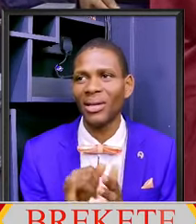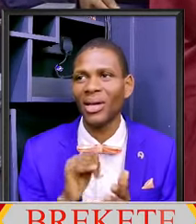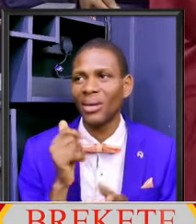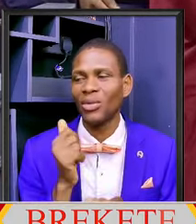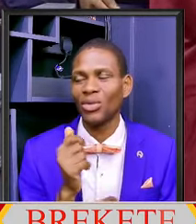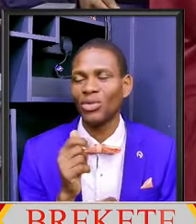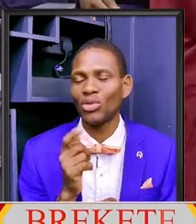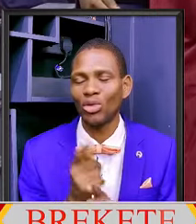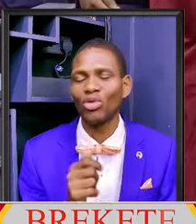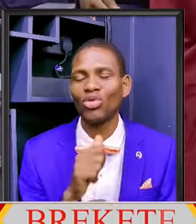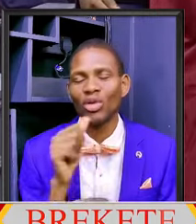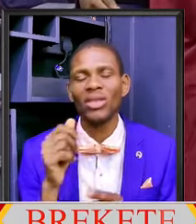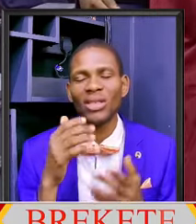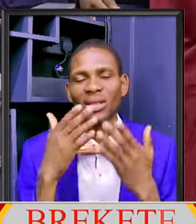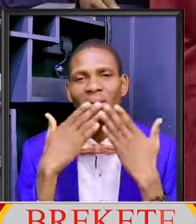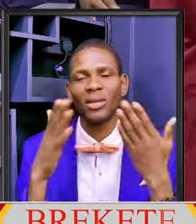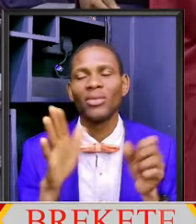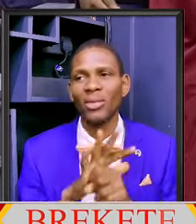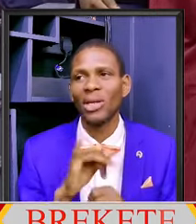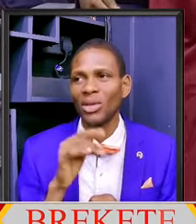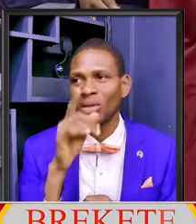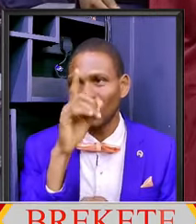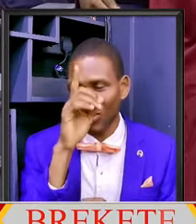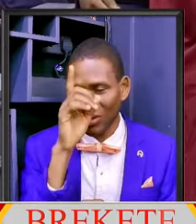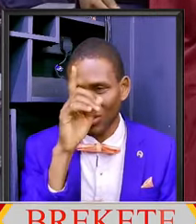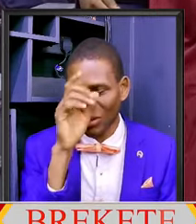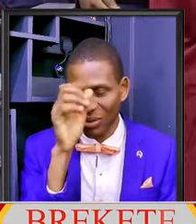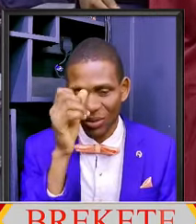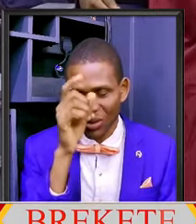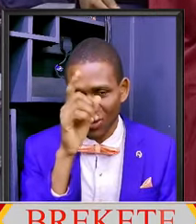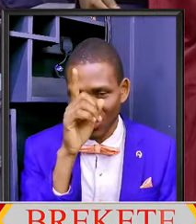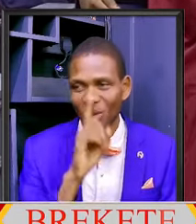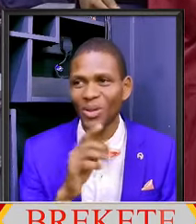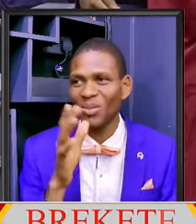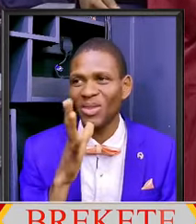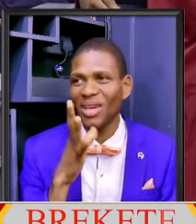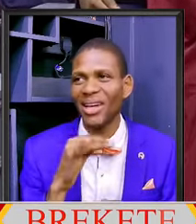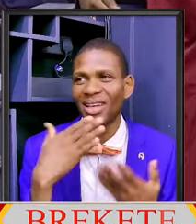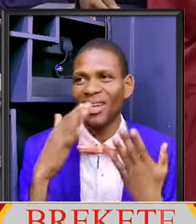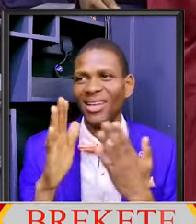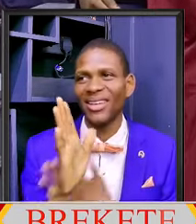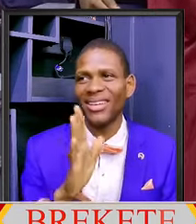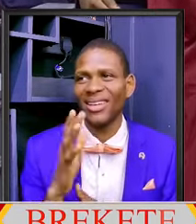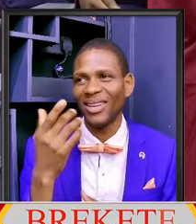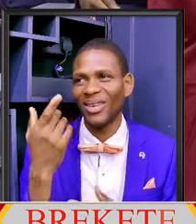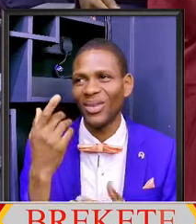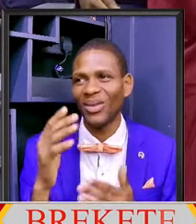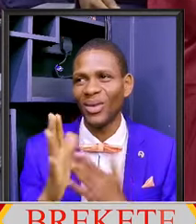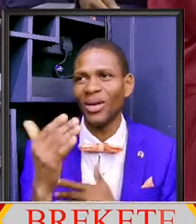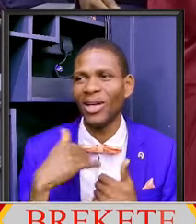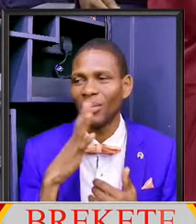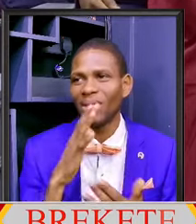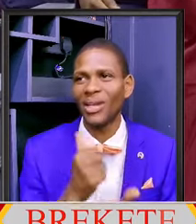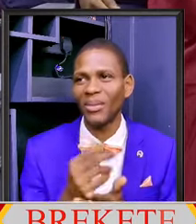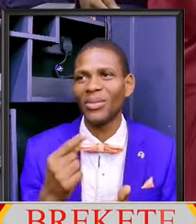just ungrateful. I'm a single mother. Mm-hmm. And I thank God. God has seen me